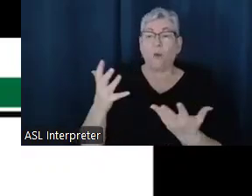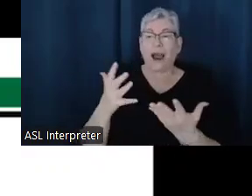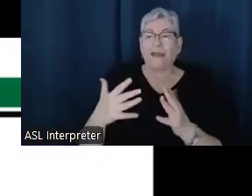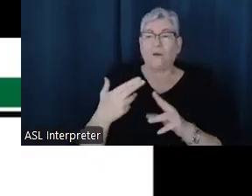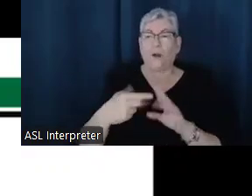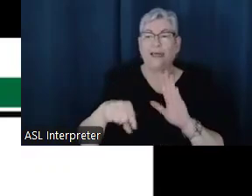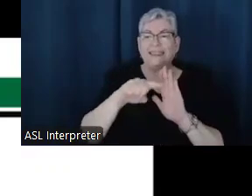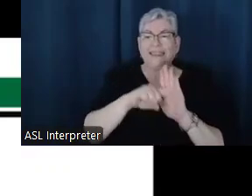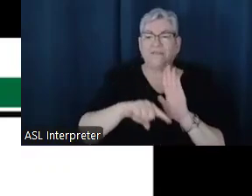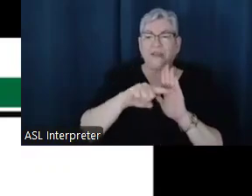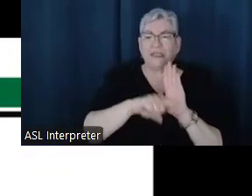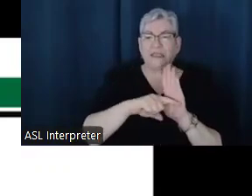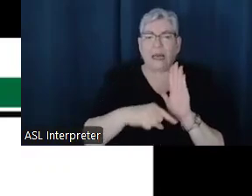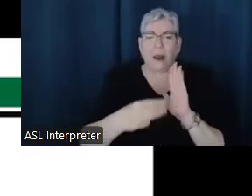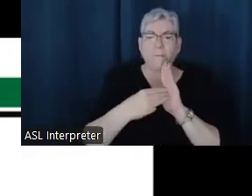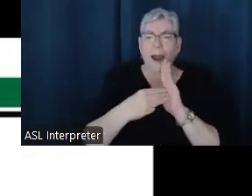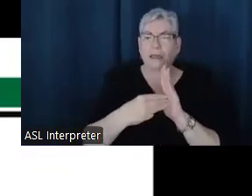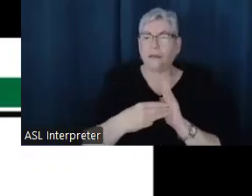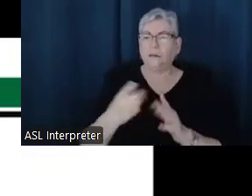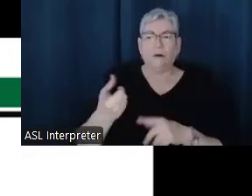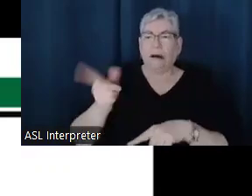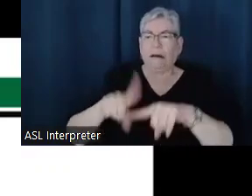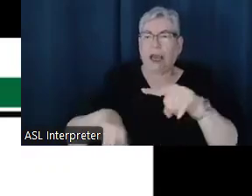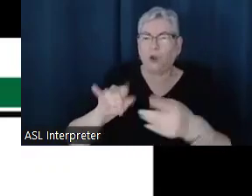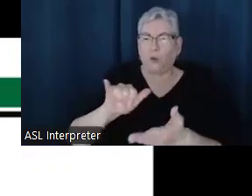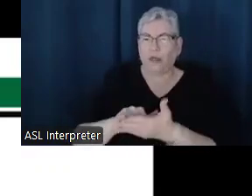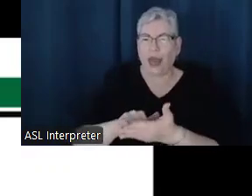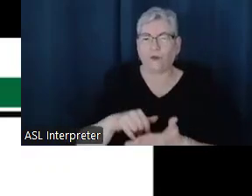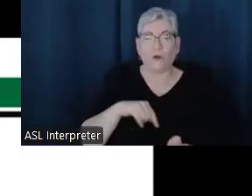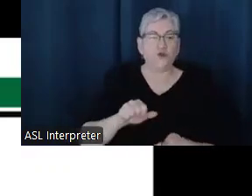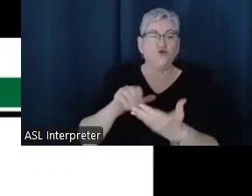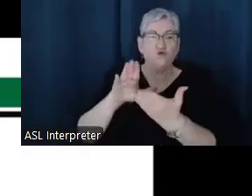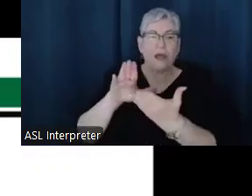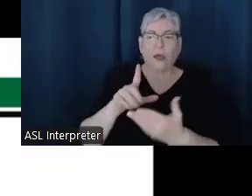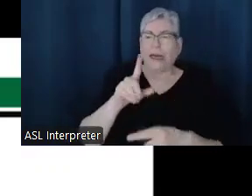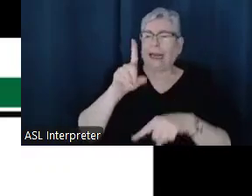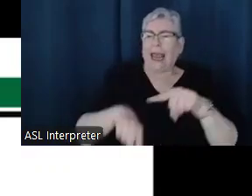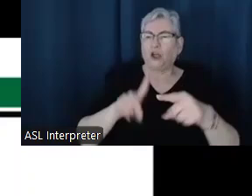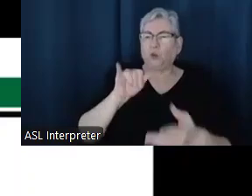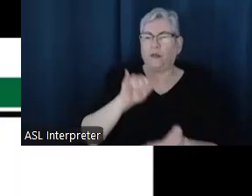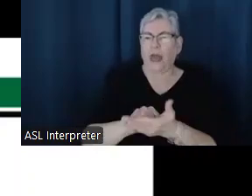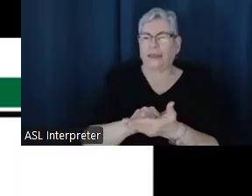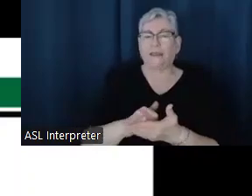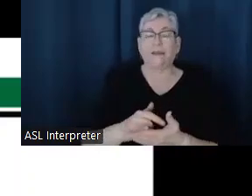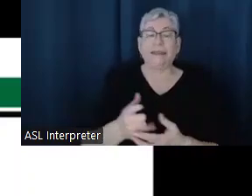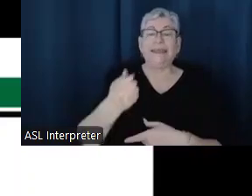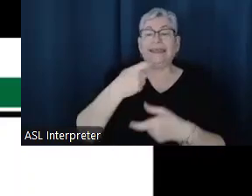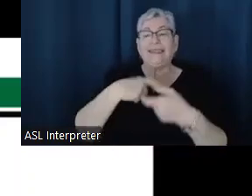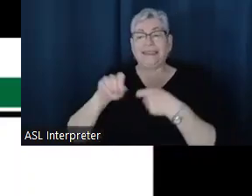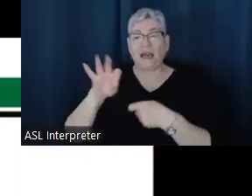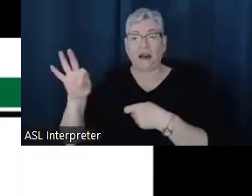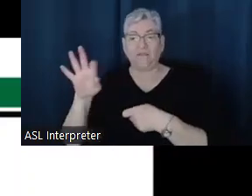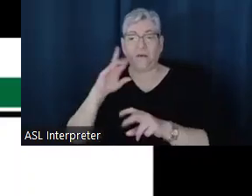things that they can't do. And we're addressing the things that they can't do, as opposed to looking at